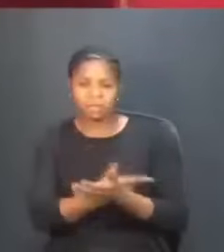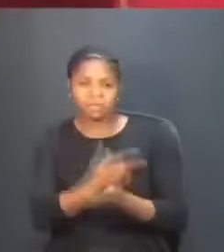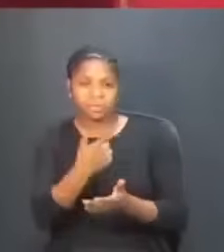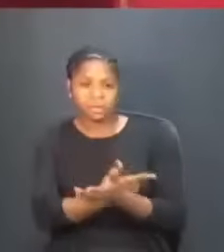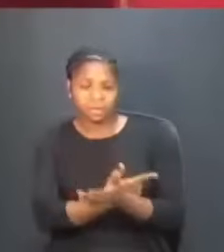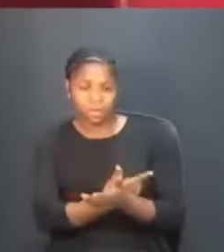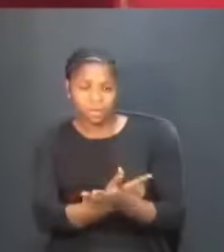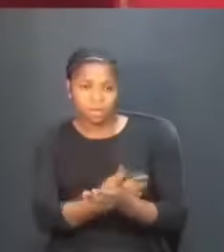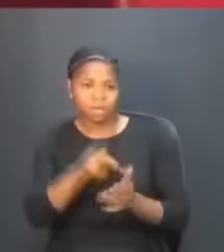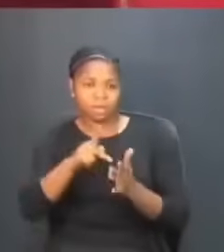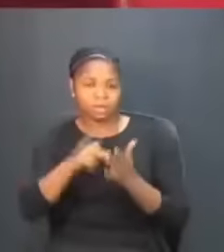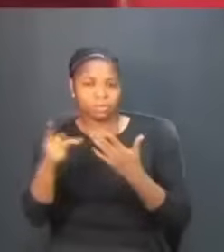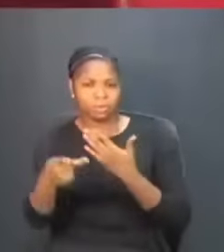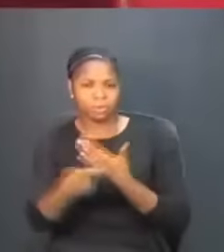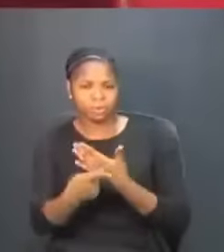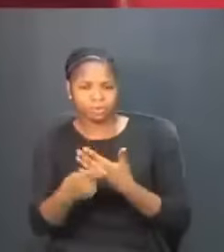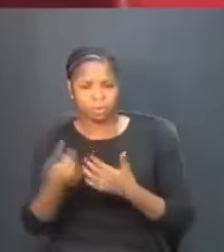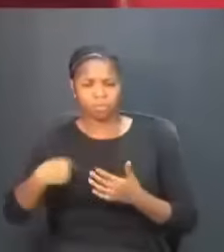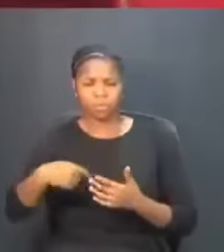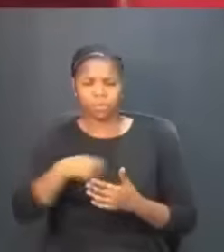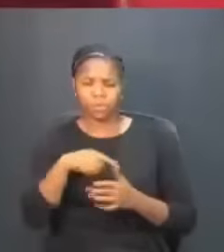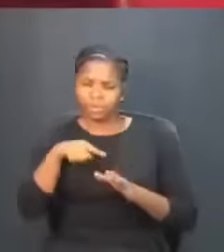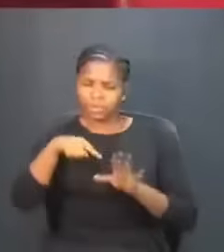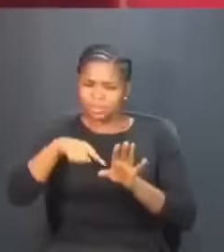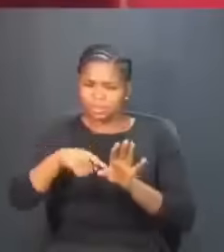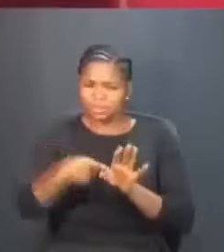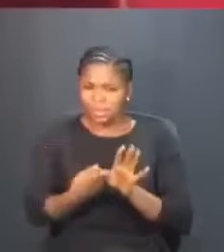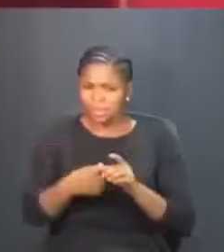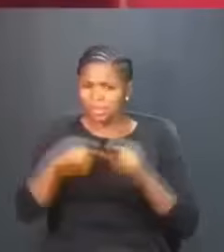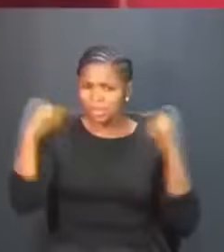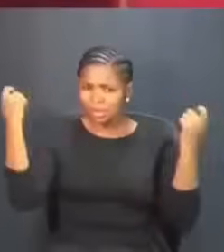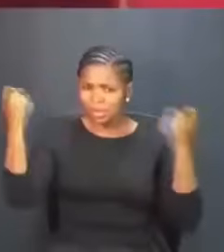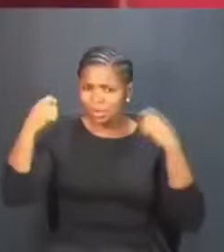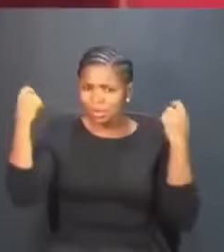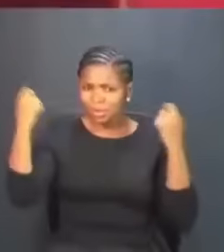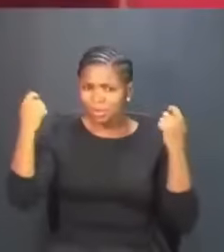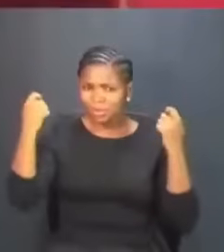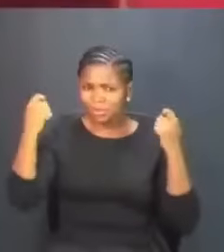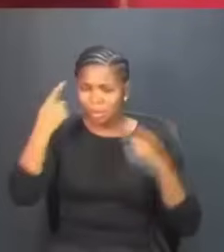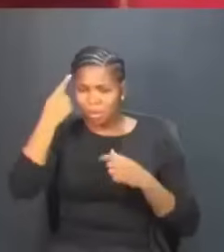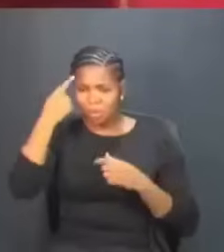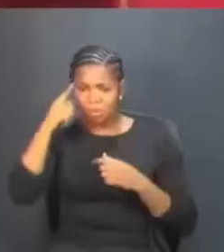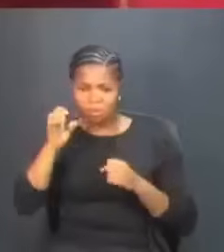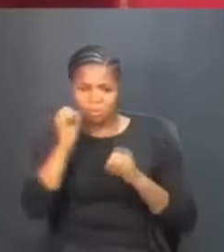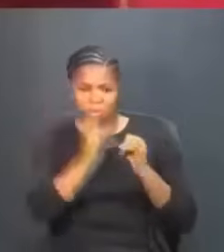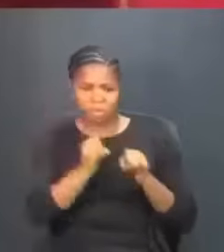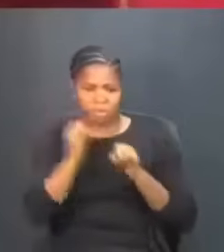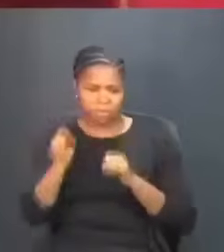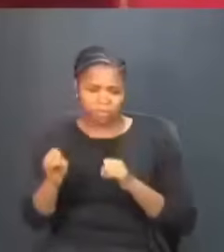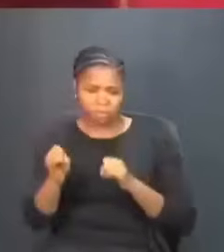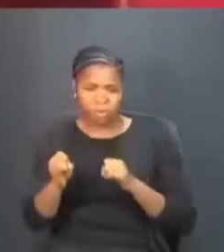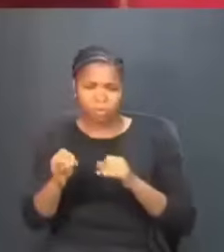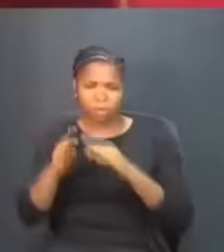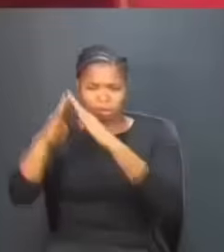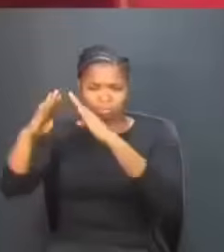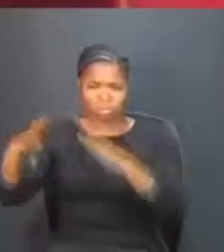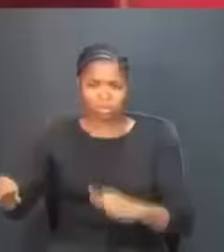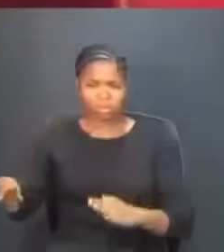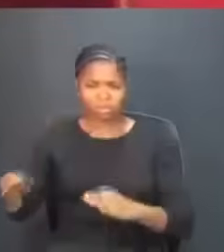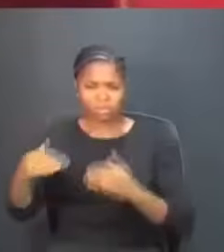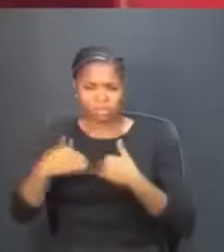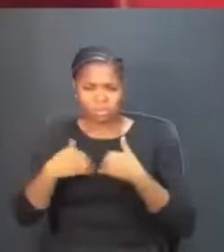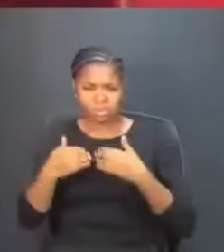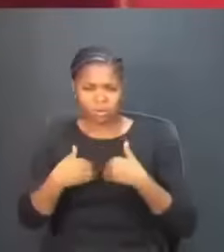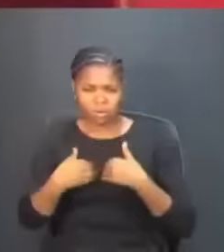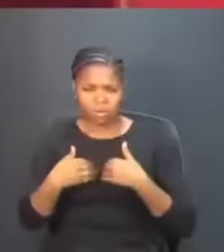launched the campaign for individual households to have backyard gardens so that on